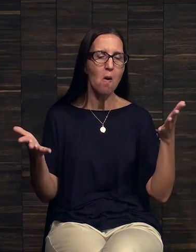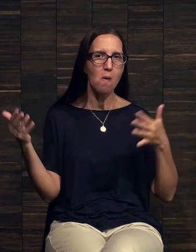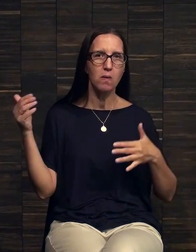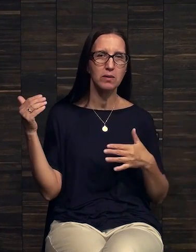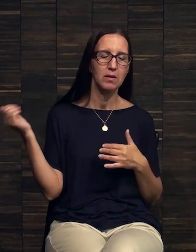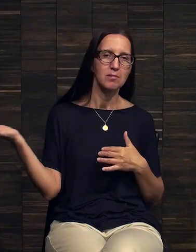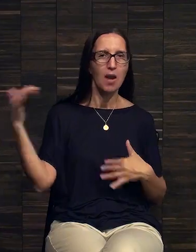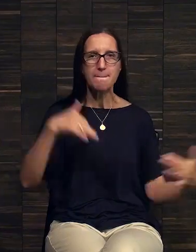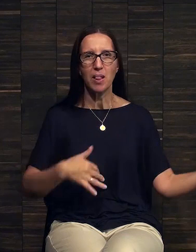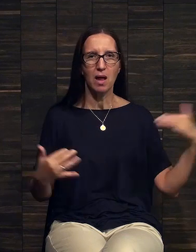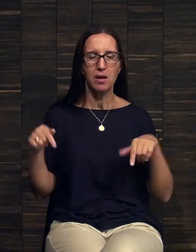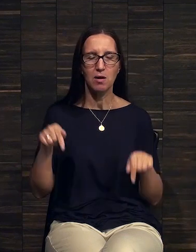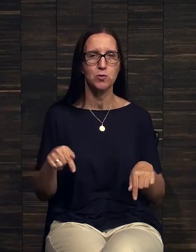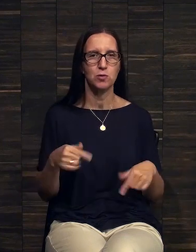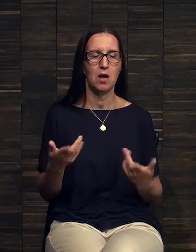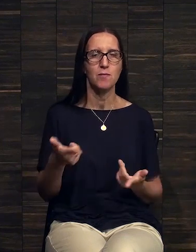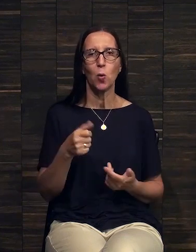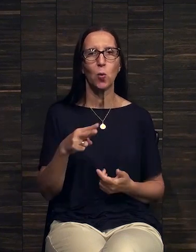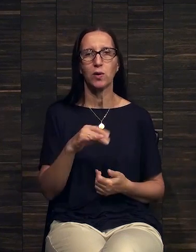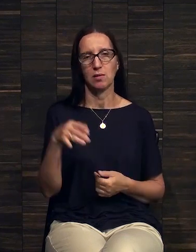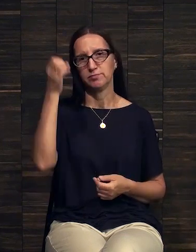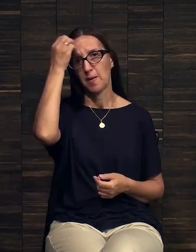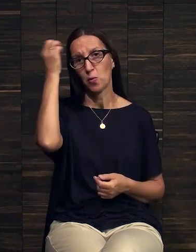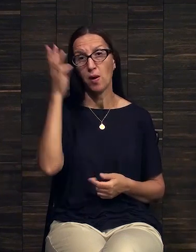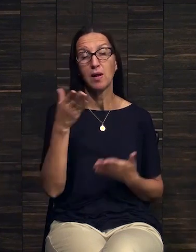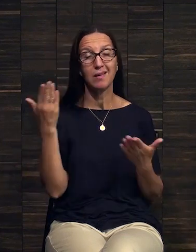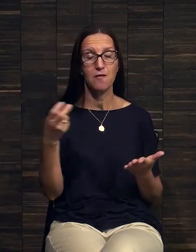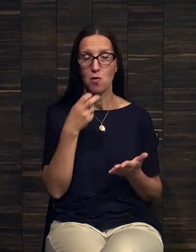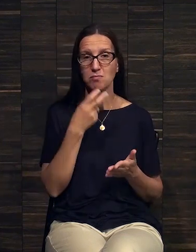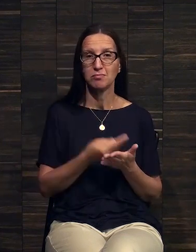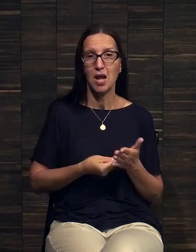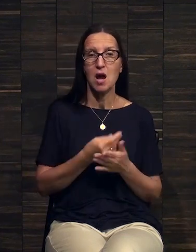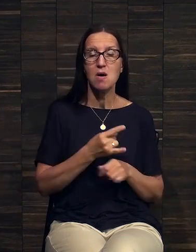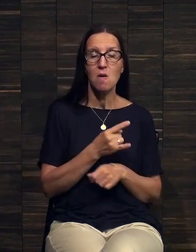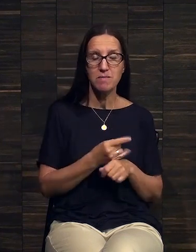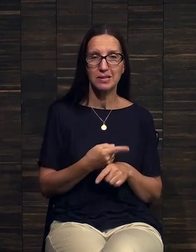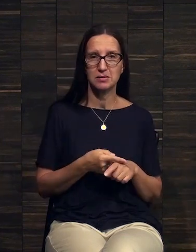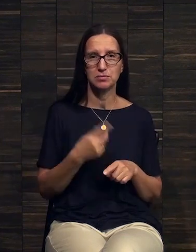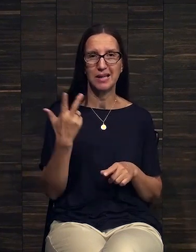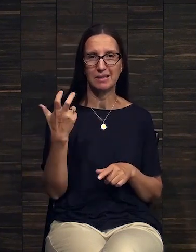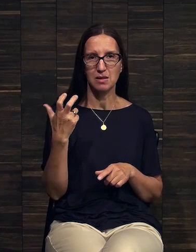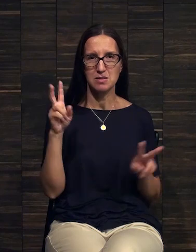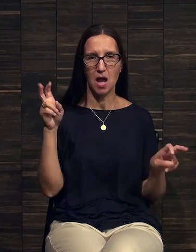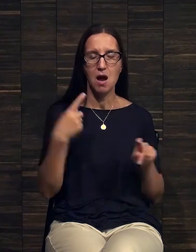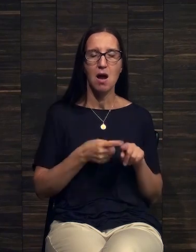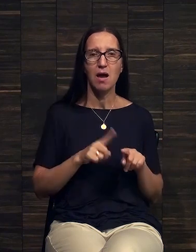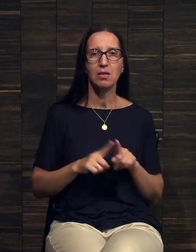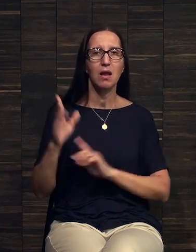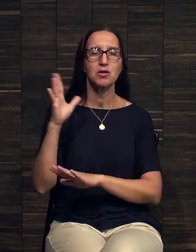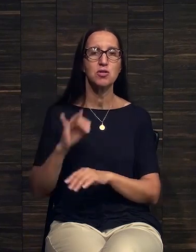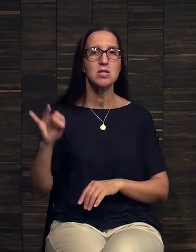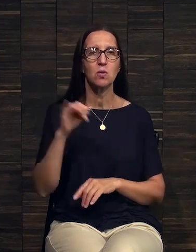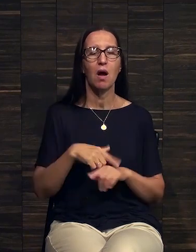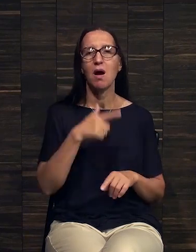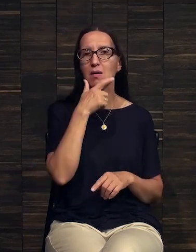his saliva, and he's screaming, oh, why did you come here? And this 300 comics, this